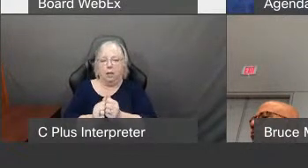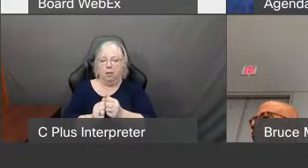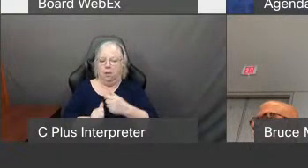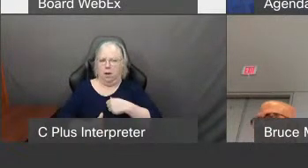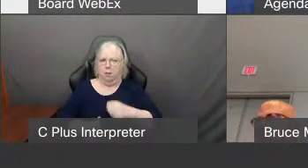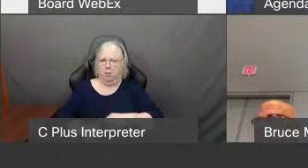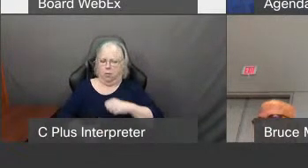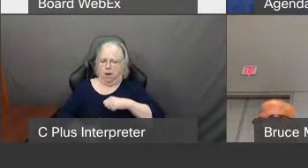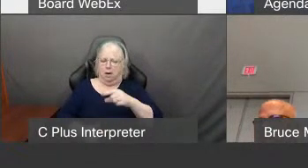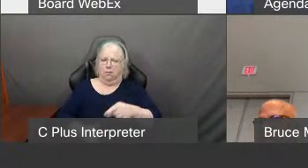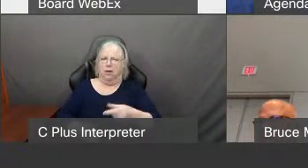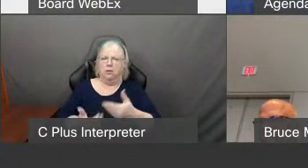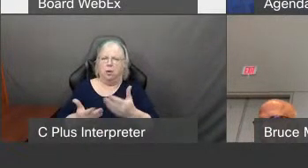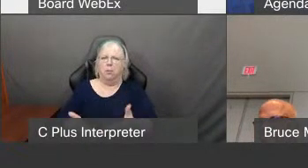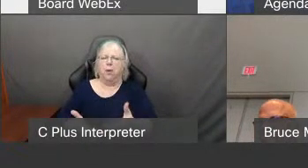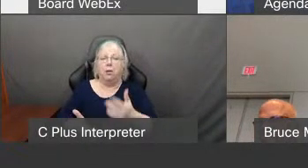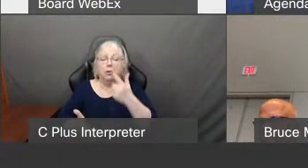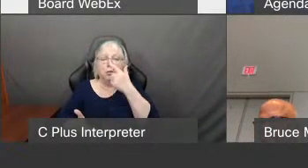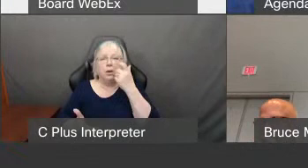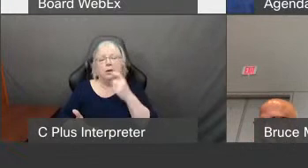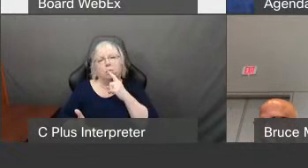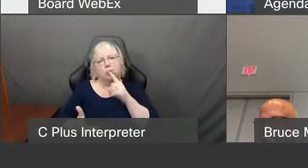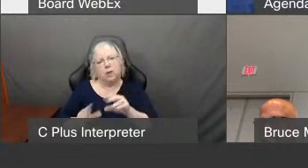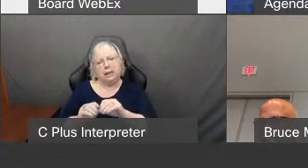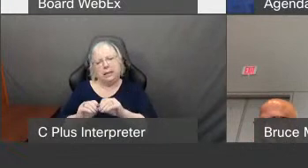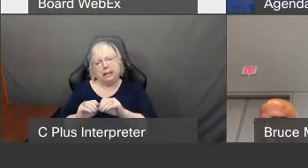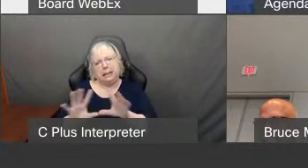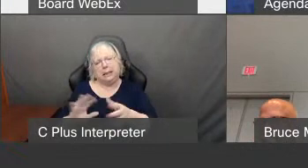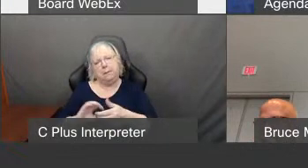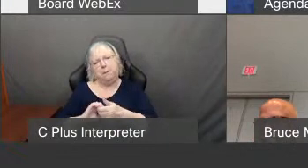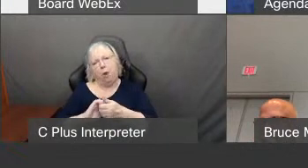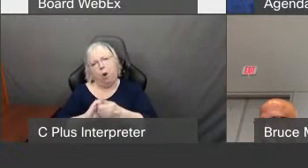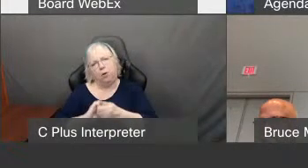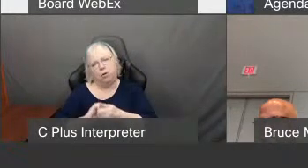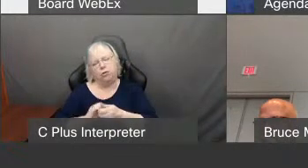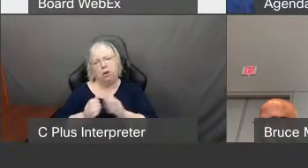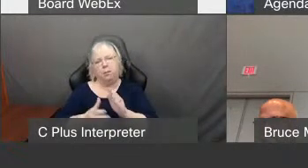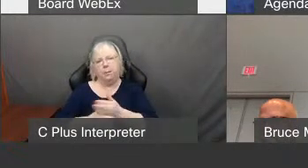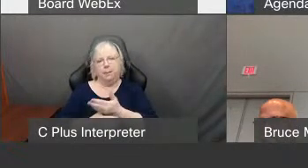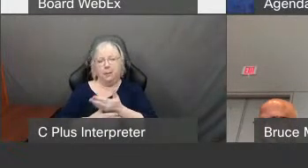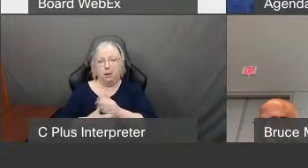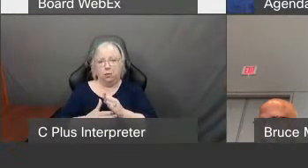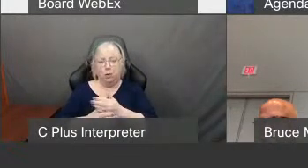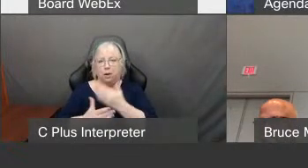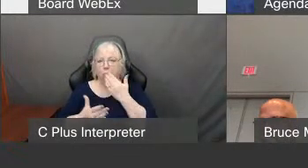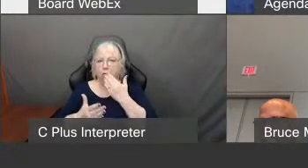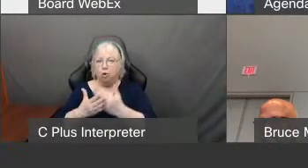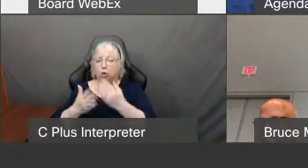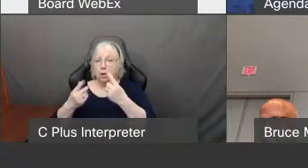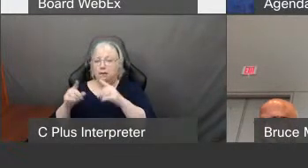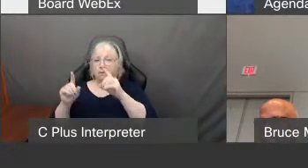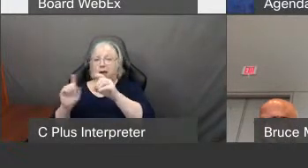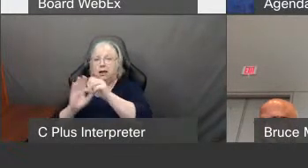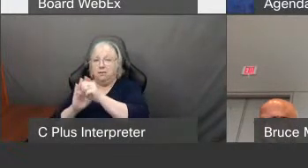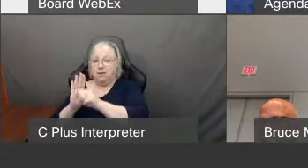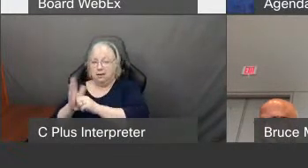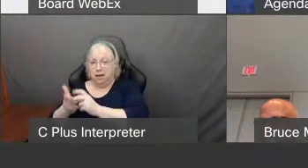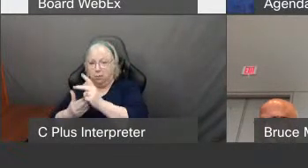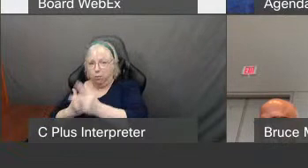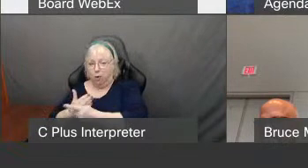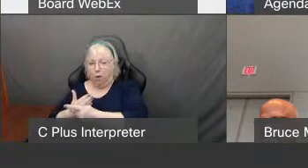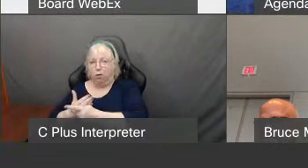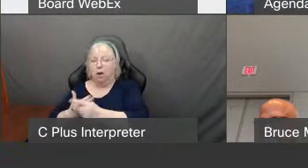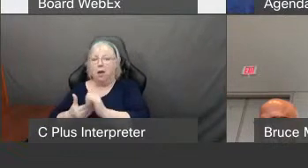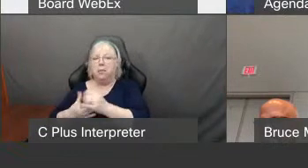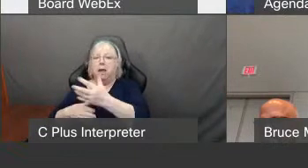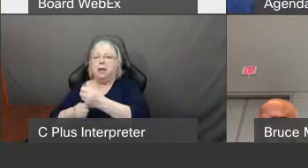that it really is an explicit partnership between a good, effective state program that gets some